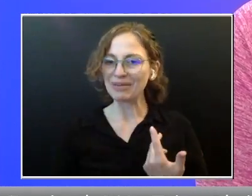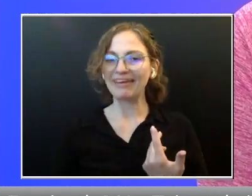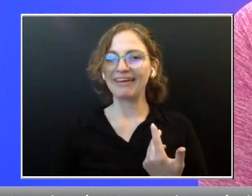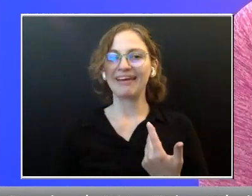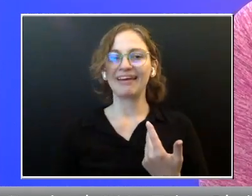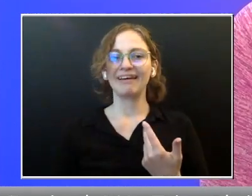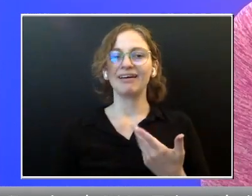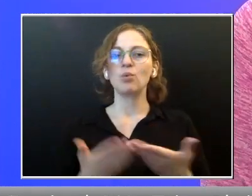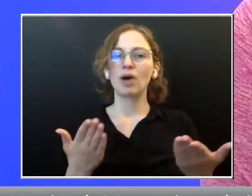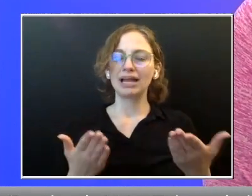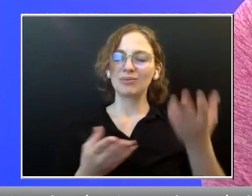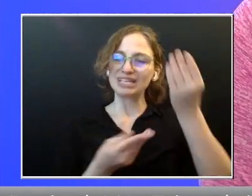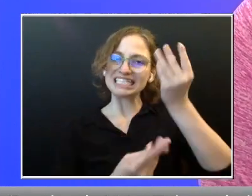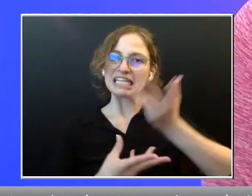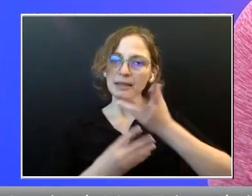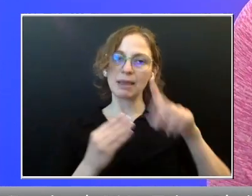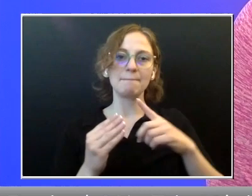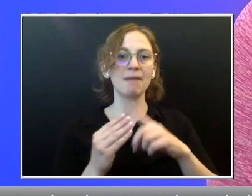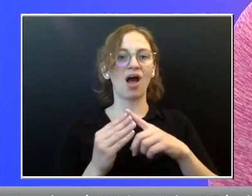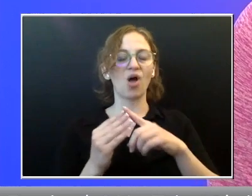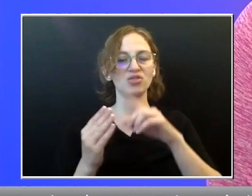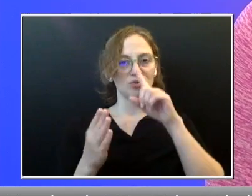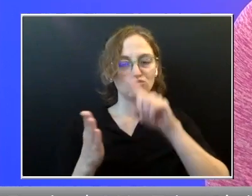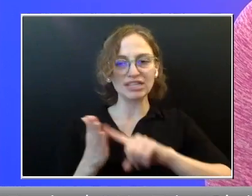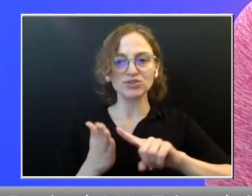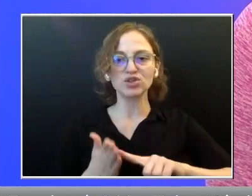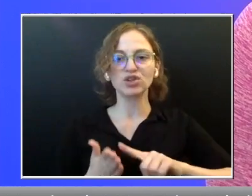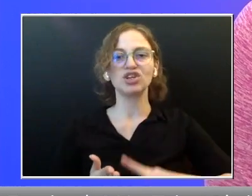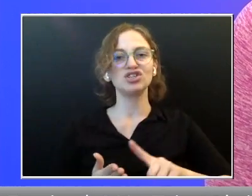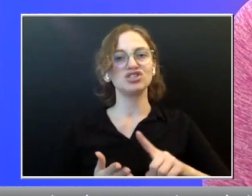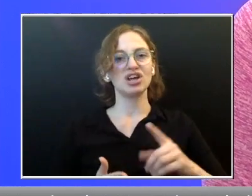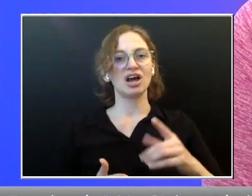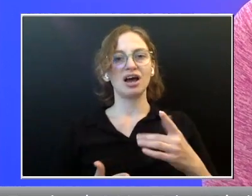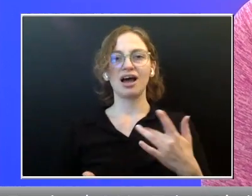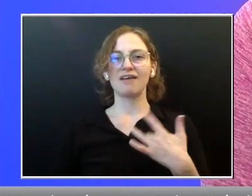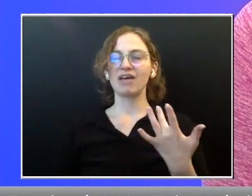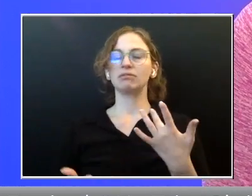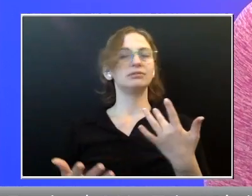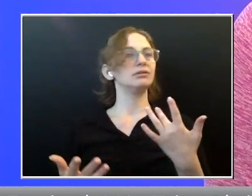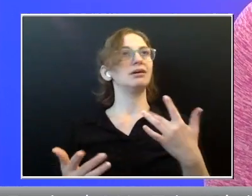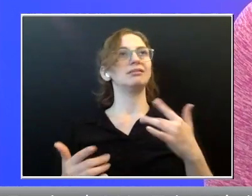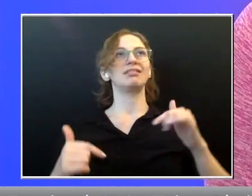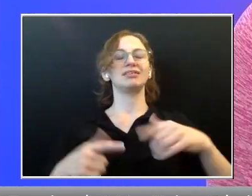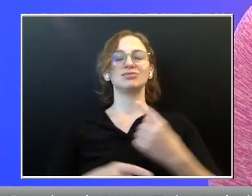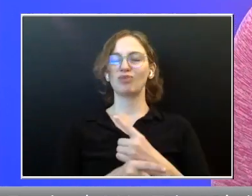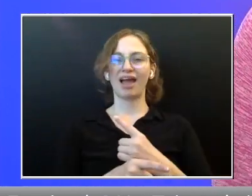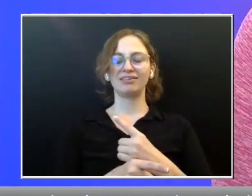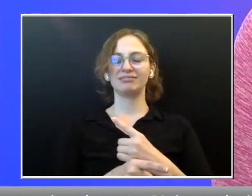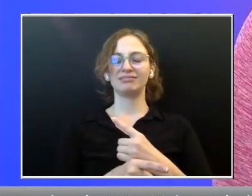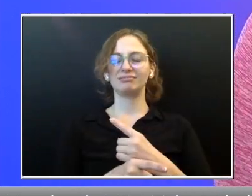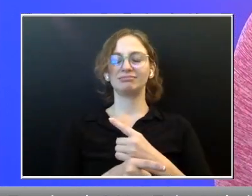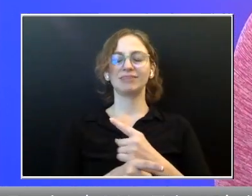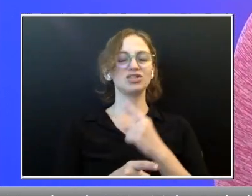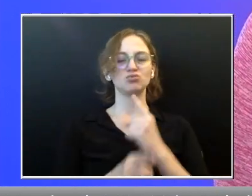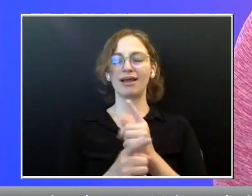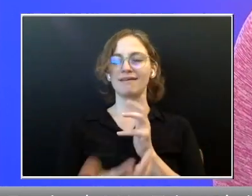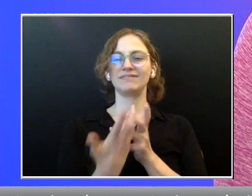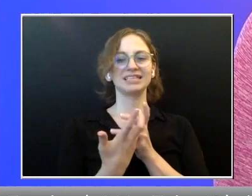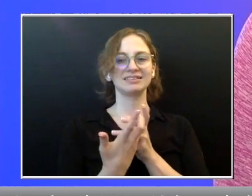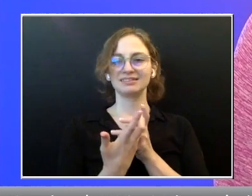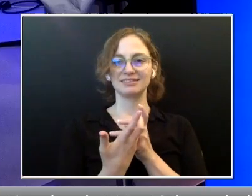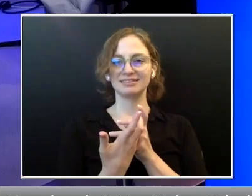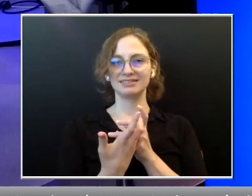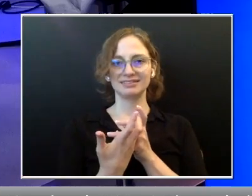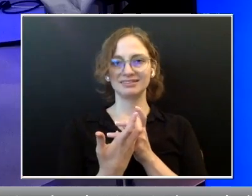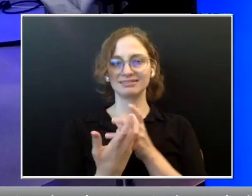the research and everything. I was like, this is what I'm going to do. This is absolutely what I'm going to do.